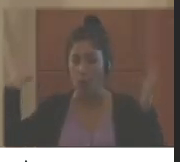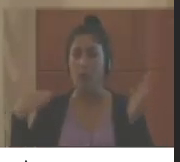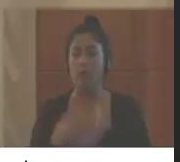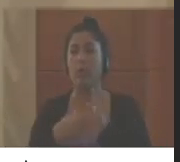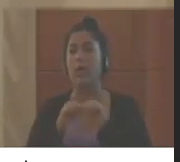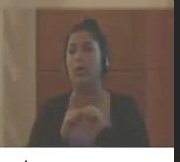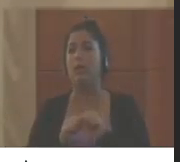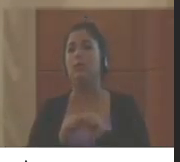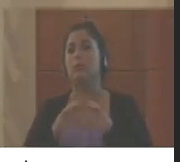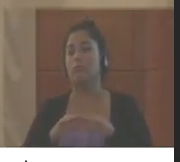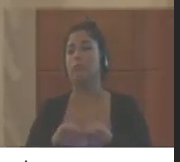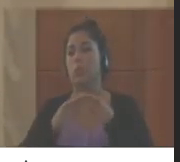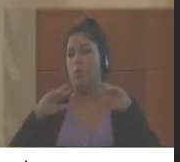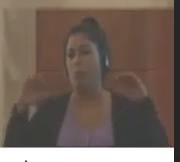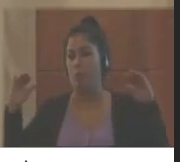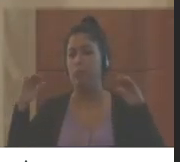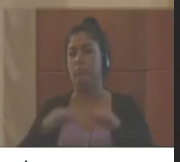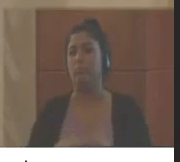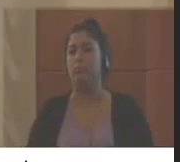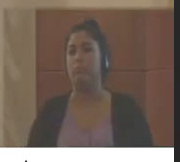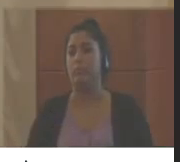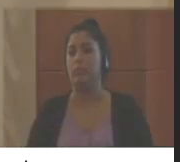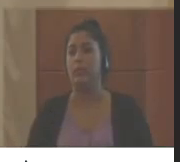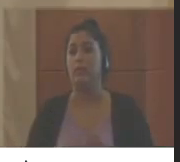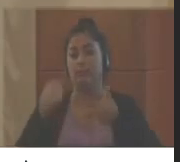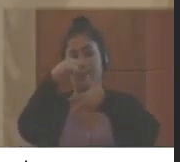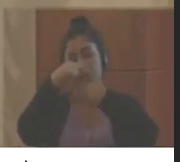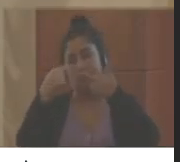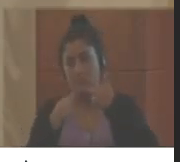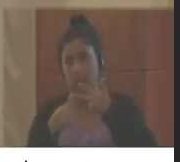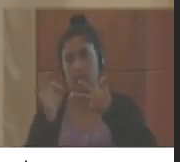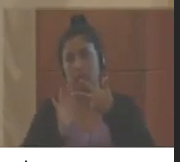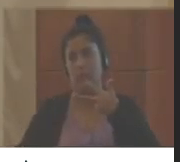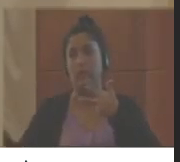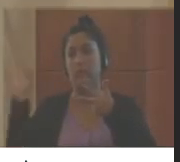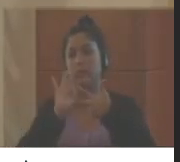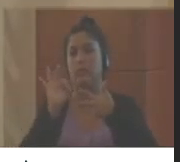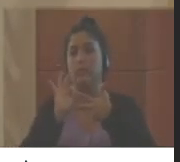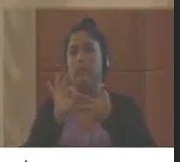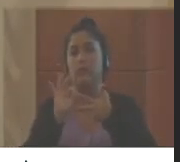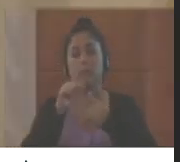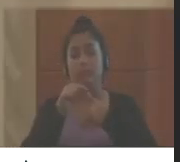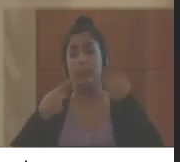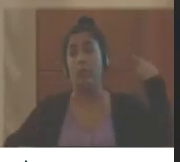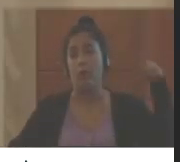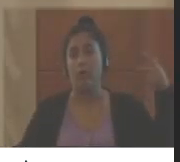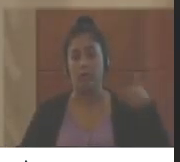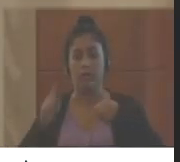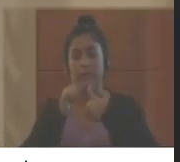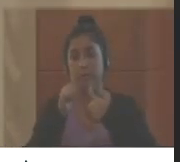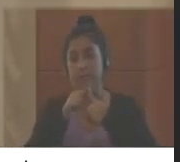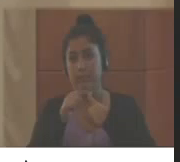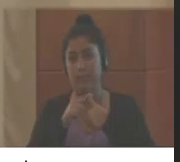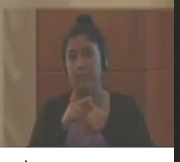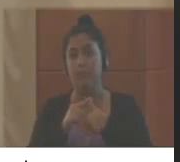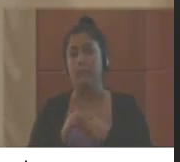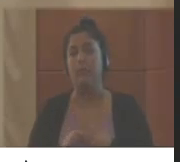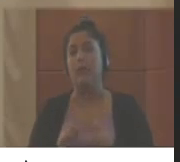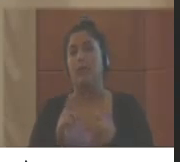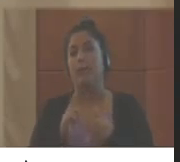a law, that they can have some norms. I'm not an attorney, but I realize that if you look at the norms,